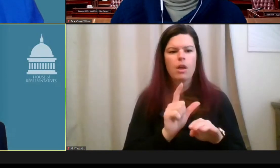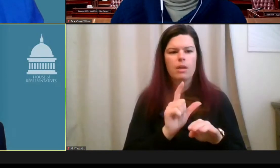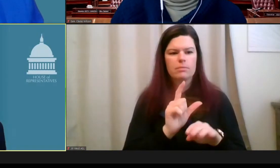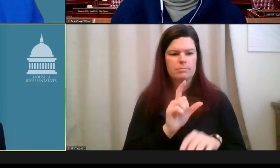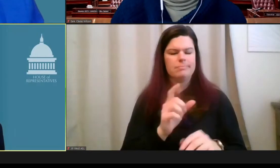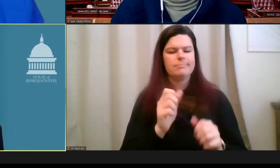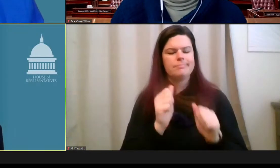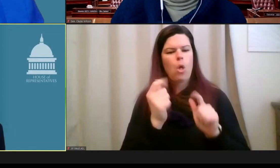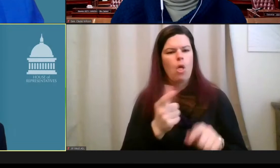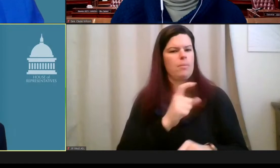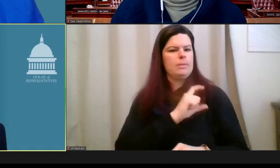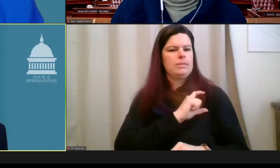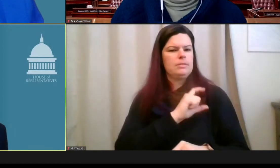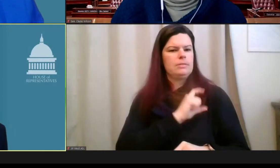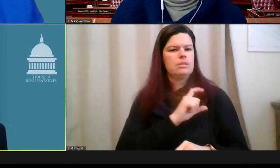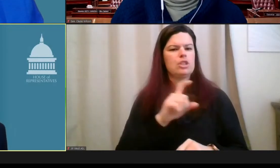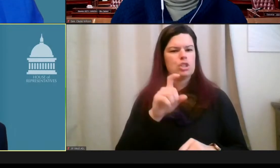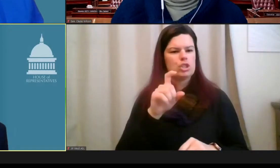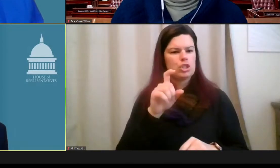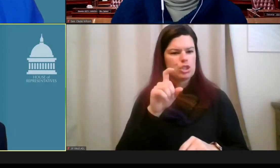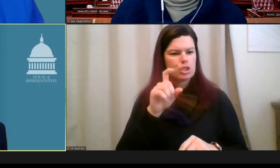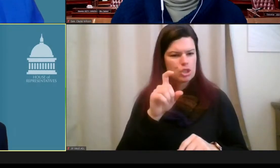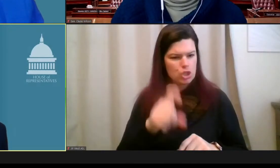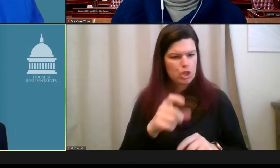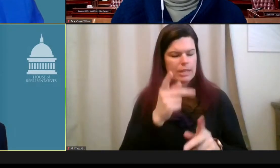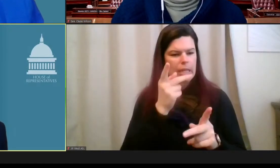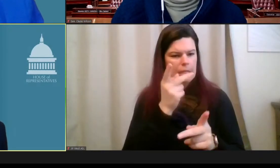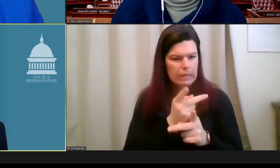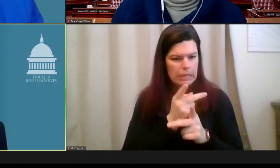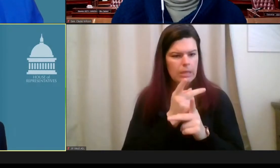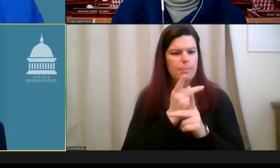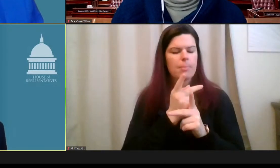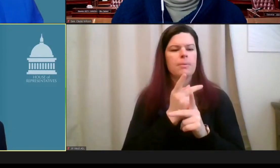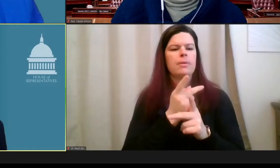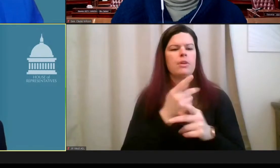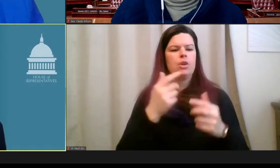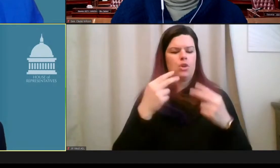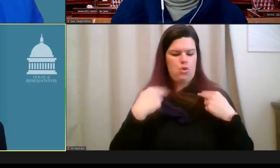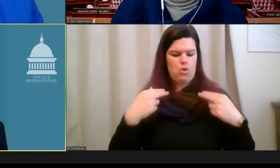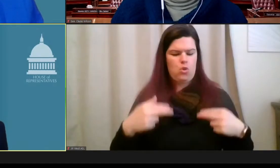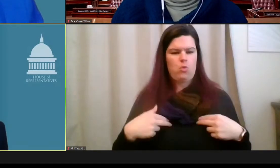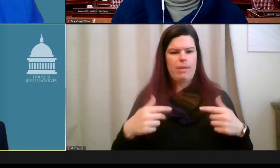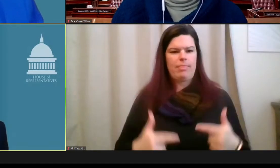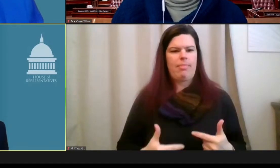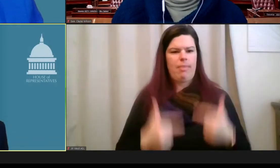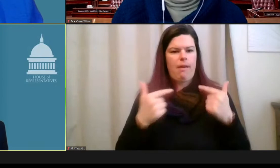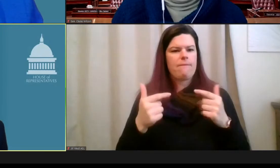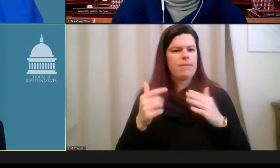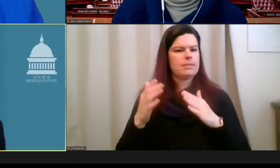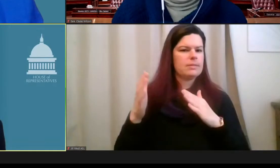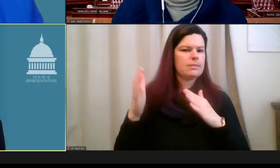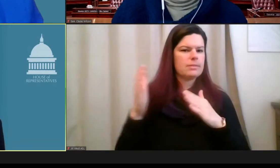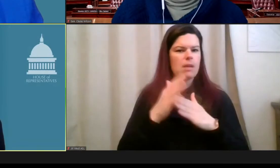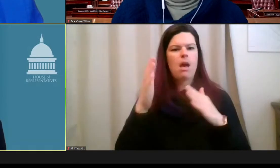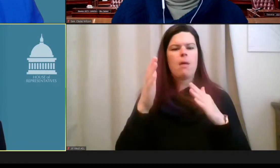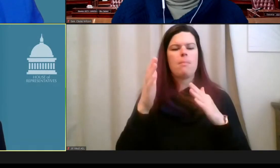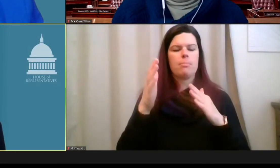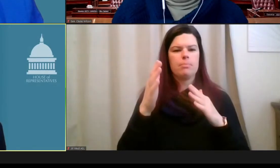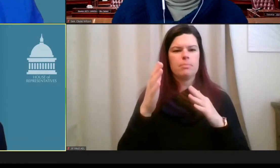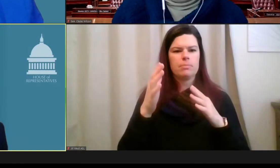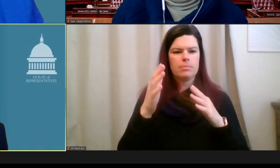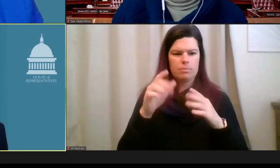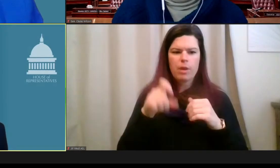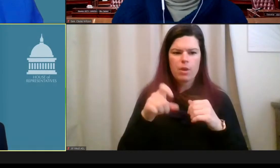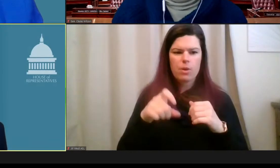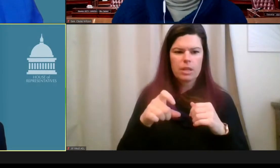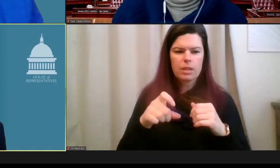and preserving human life as their highest value. I believe that most do, the vast majority, but we need to change our police